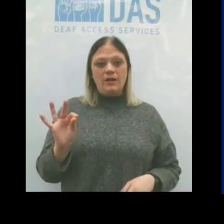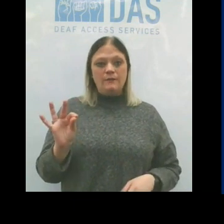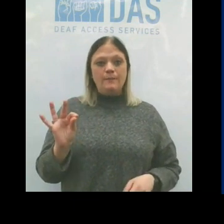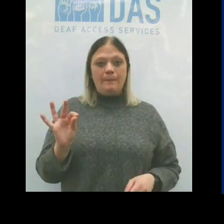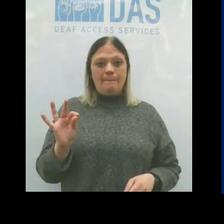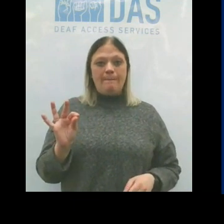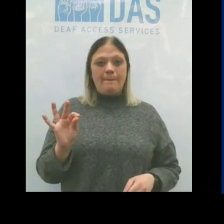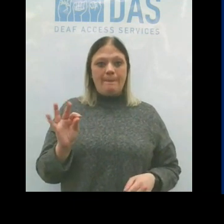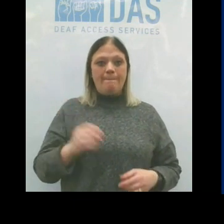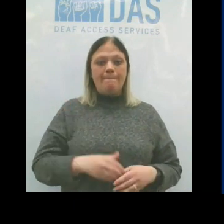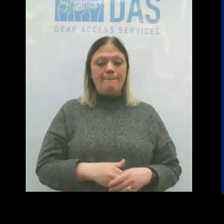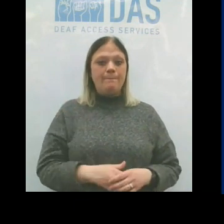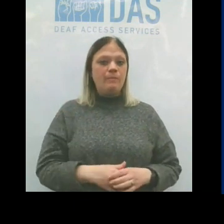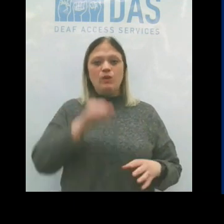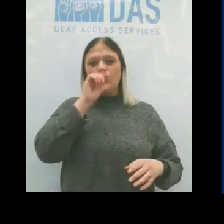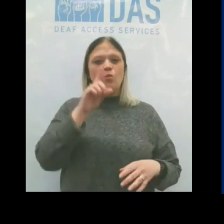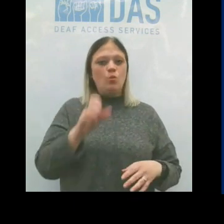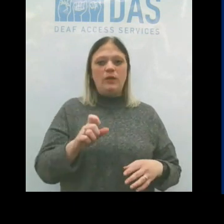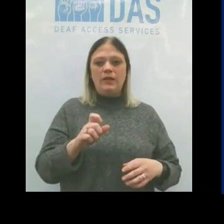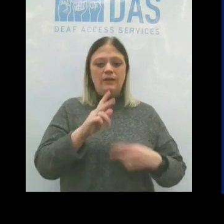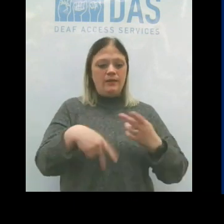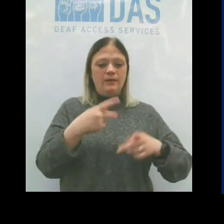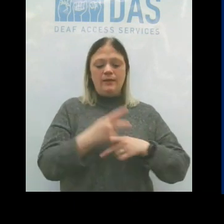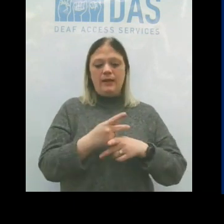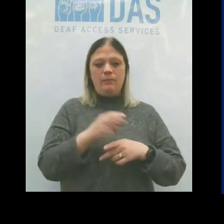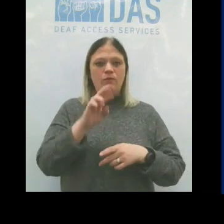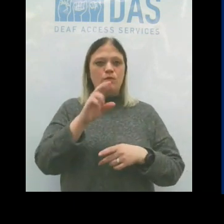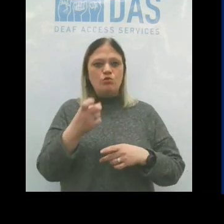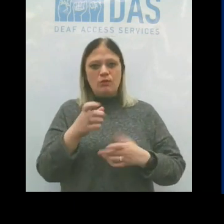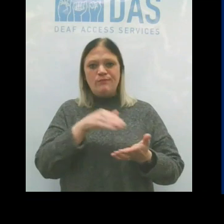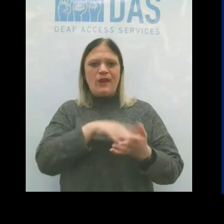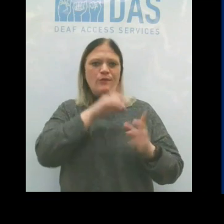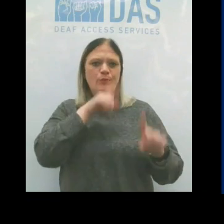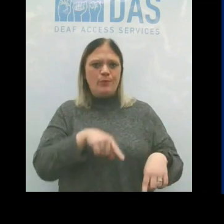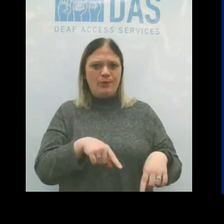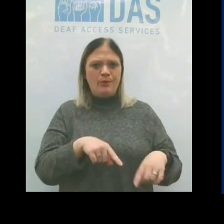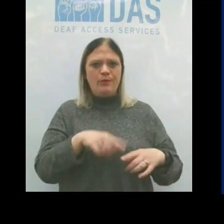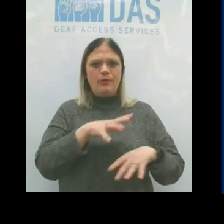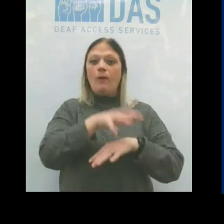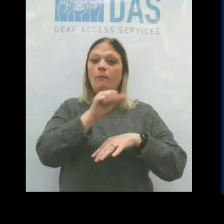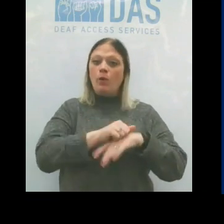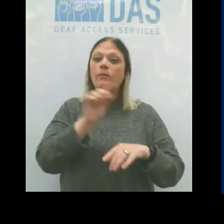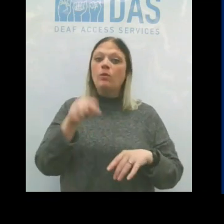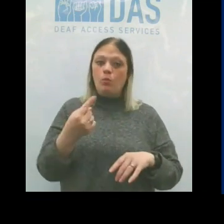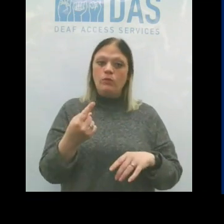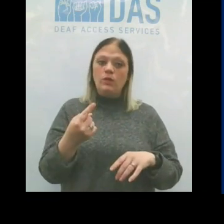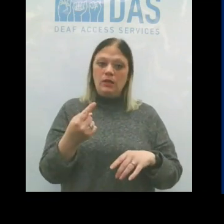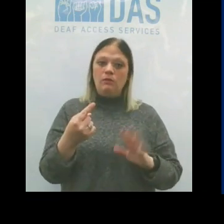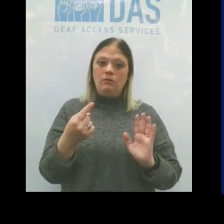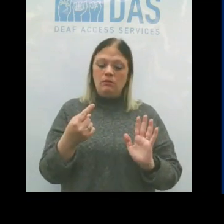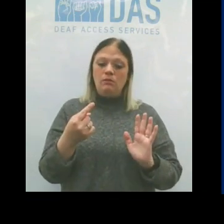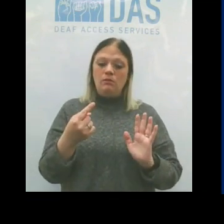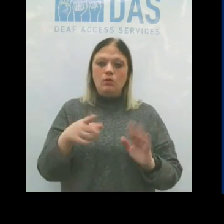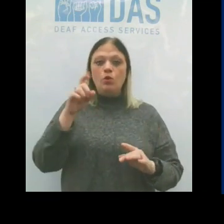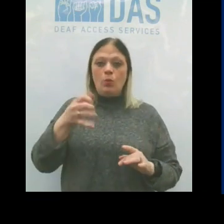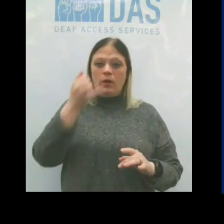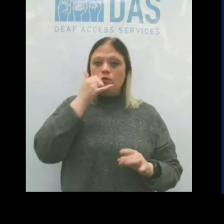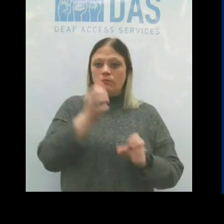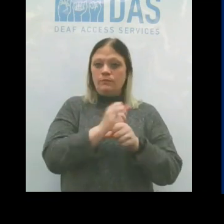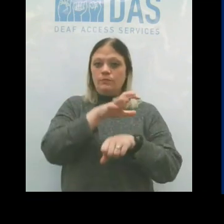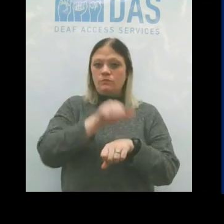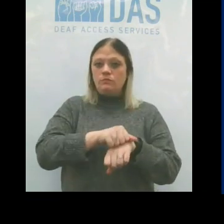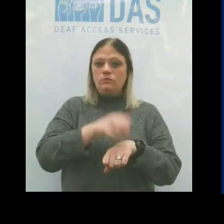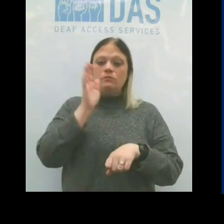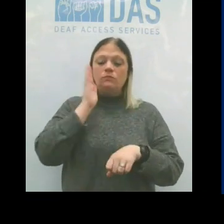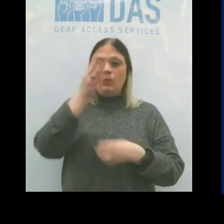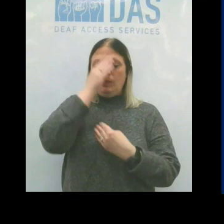858-2929. You don't need any type of physician's order. This is by appointment only, so you have to call. We'll let you know where